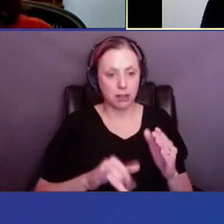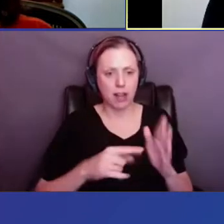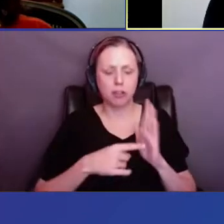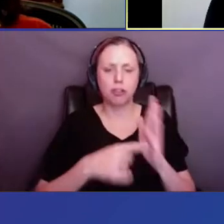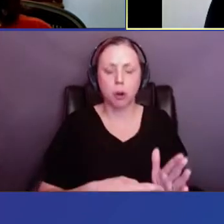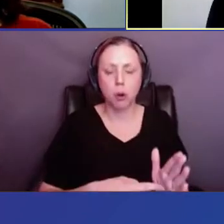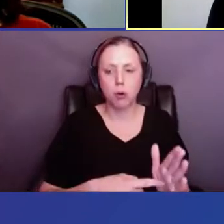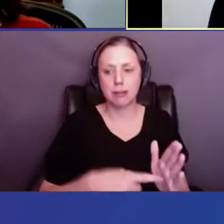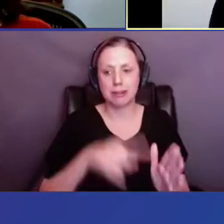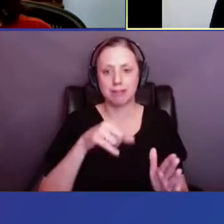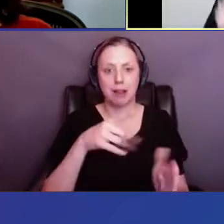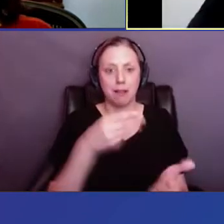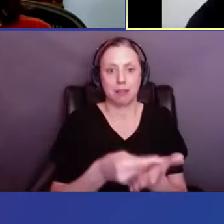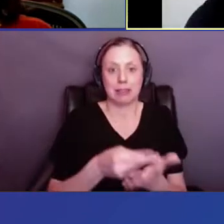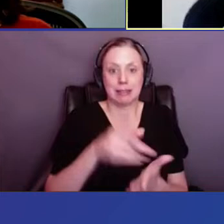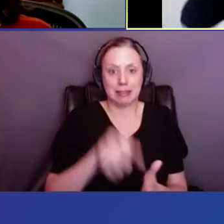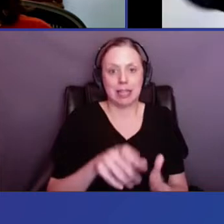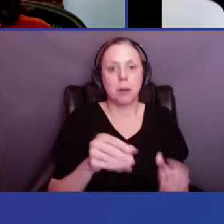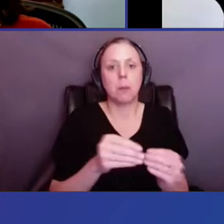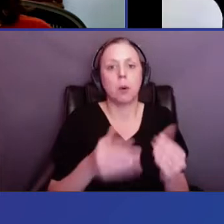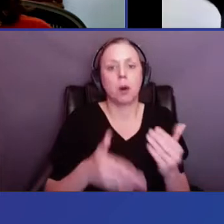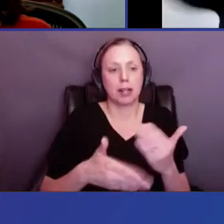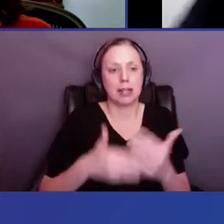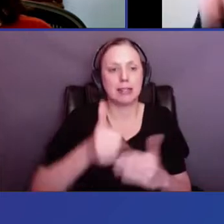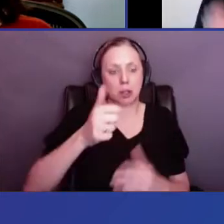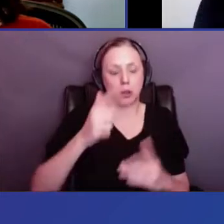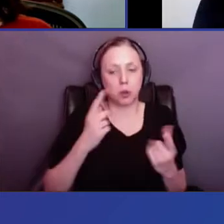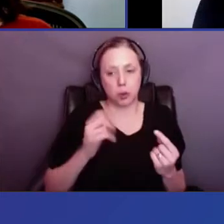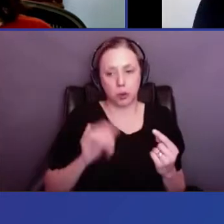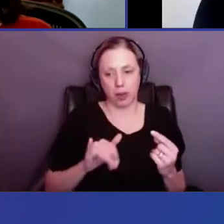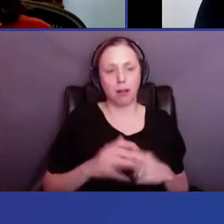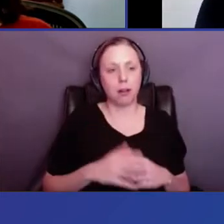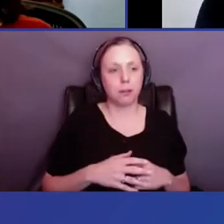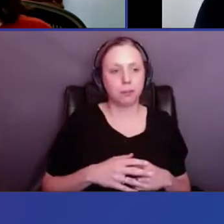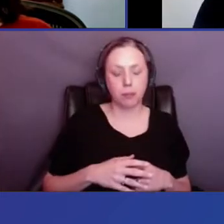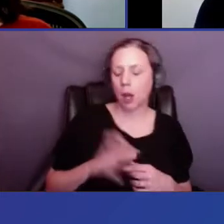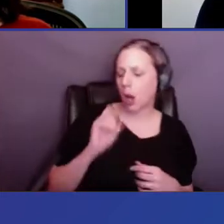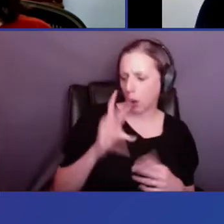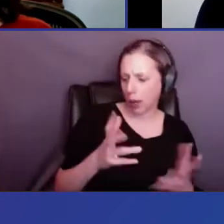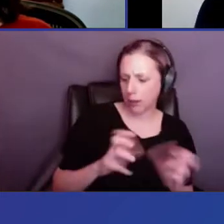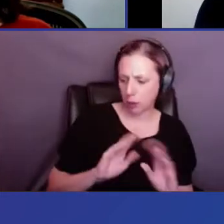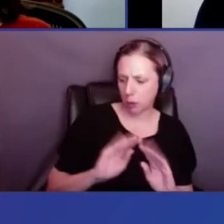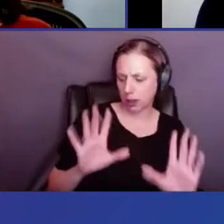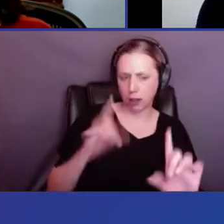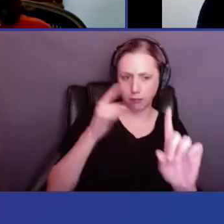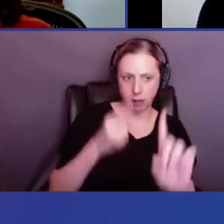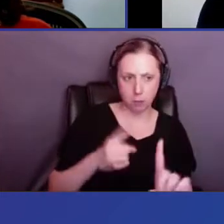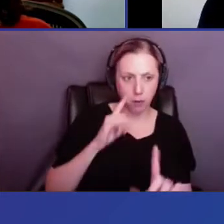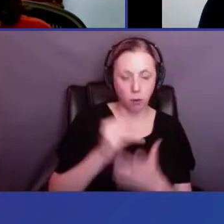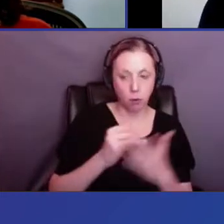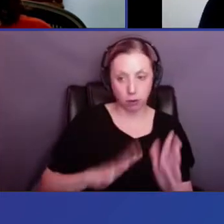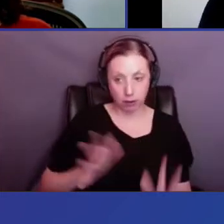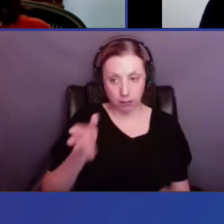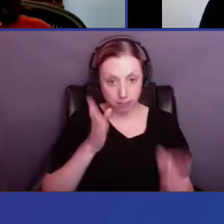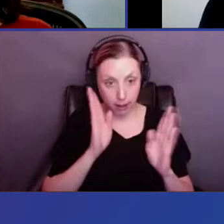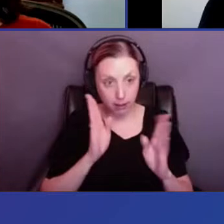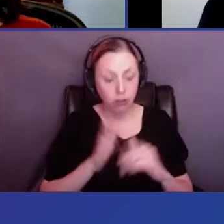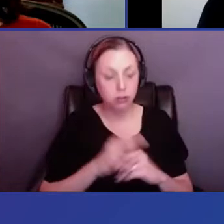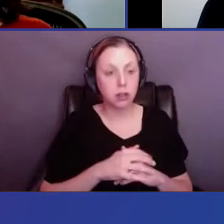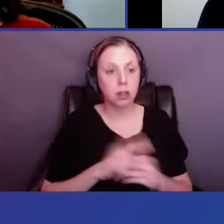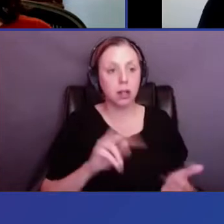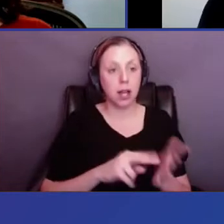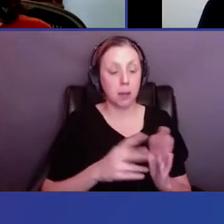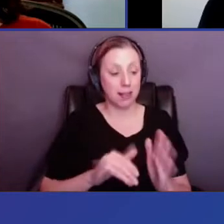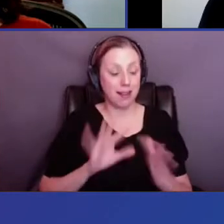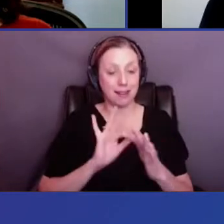easier to do. And so as a rounding out clarifying point for artists that are listening, it is connected